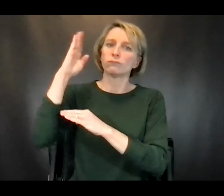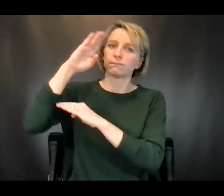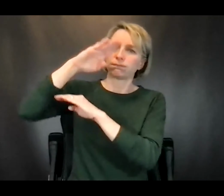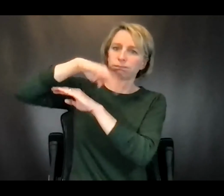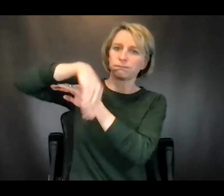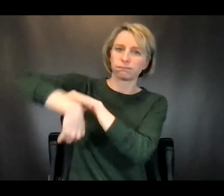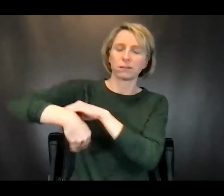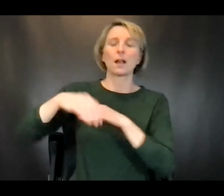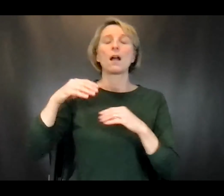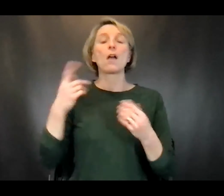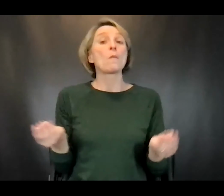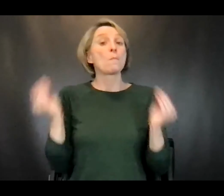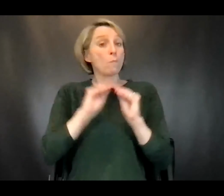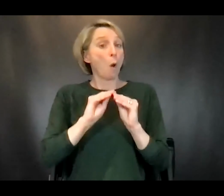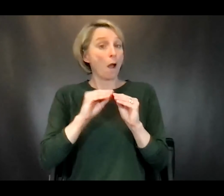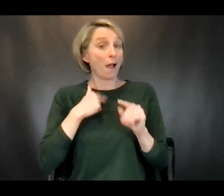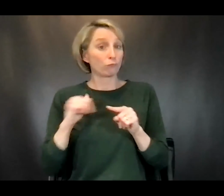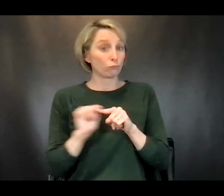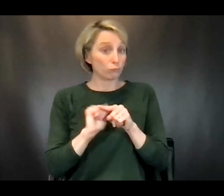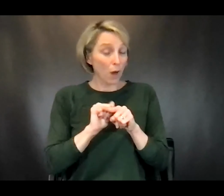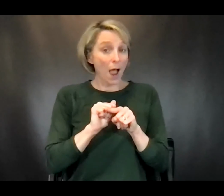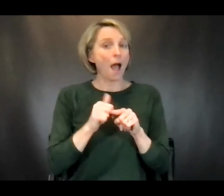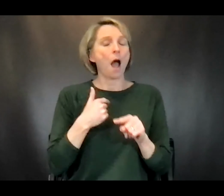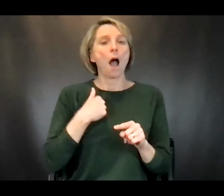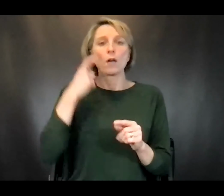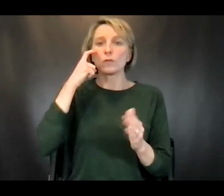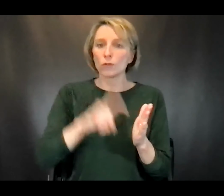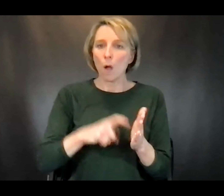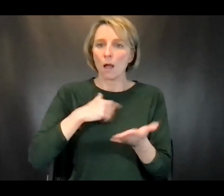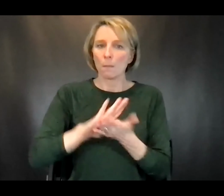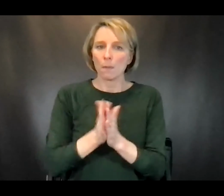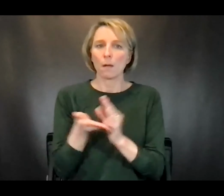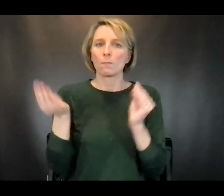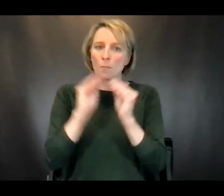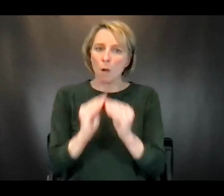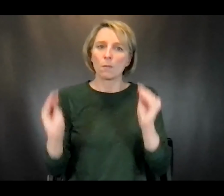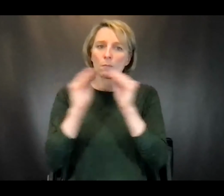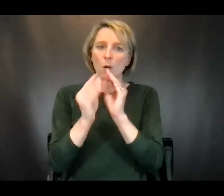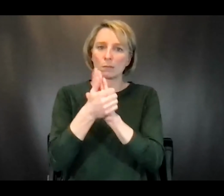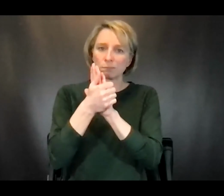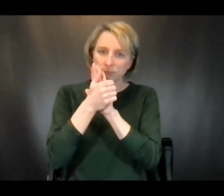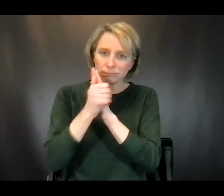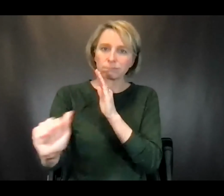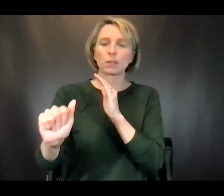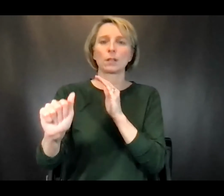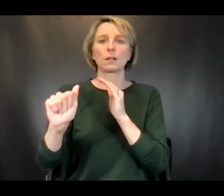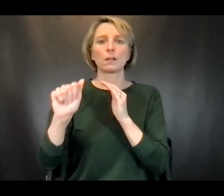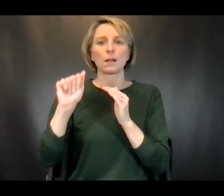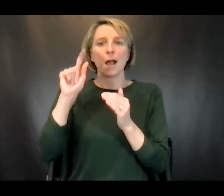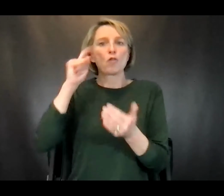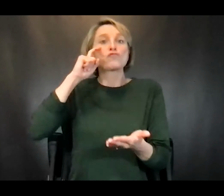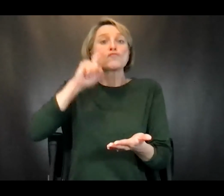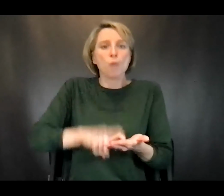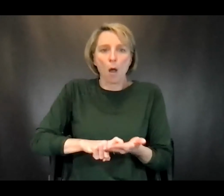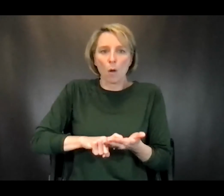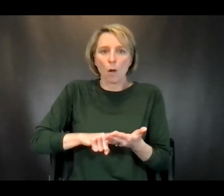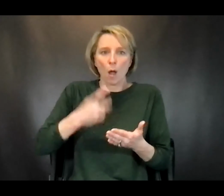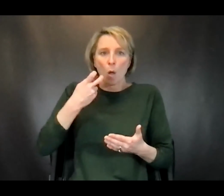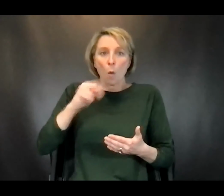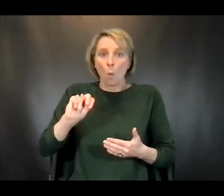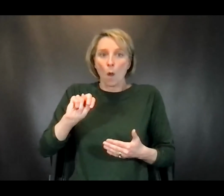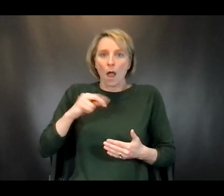I've practiced, I've noticed that I've become better and better at noticing when I'm starting